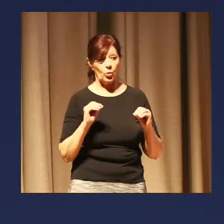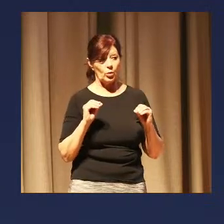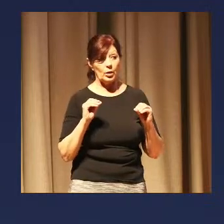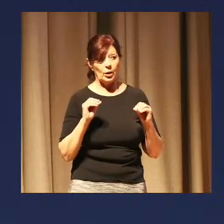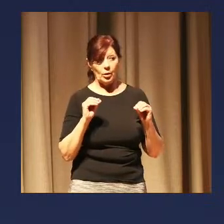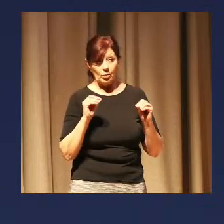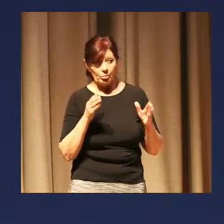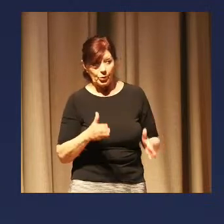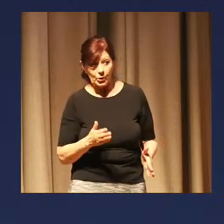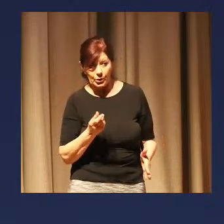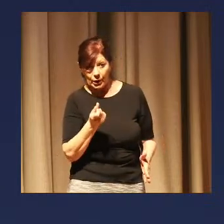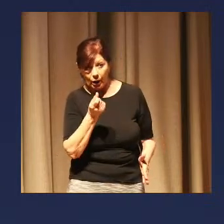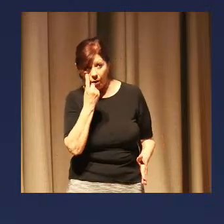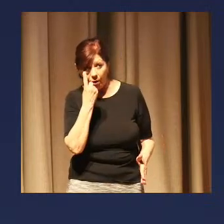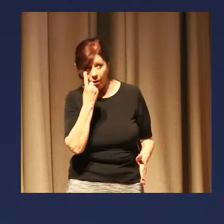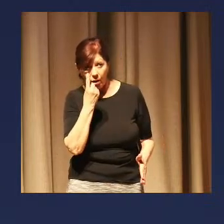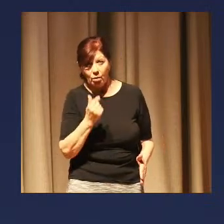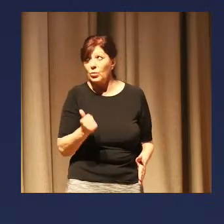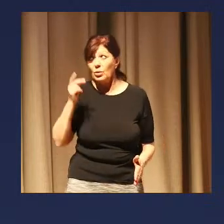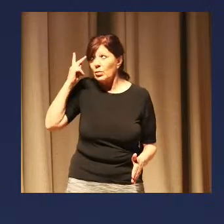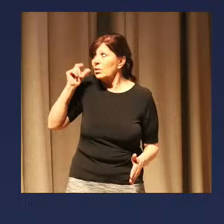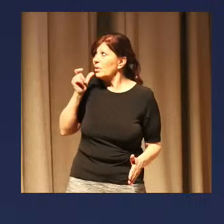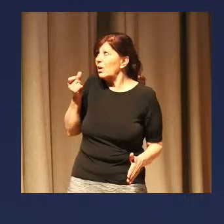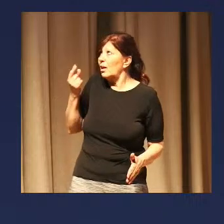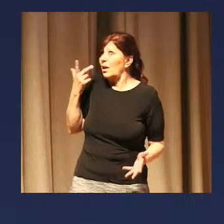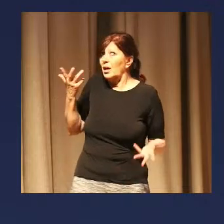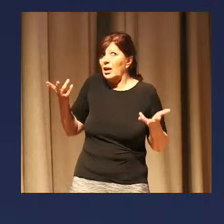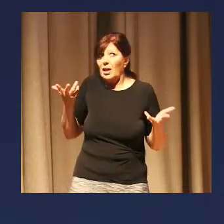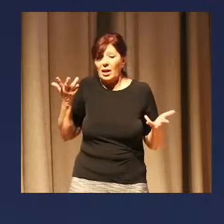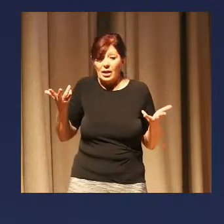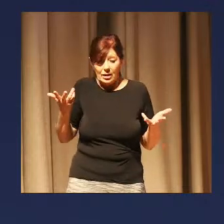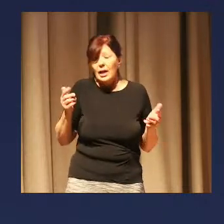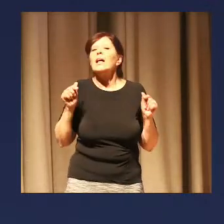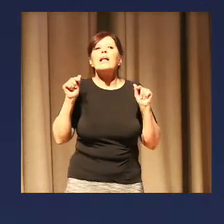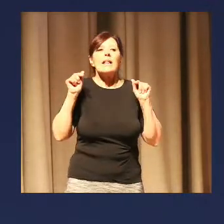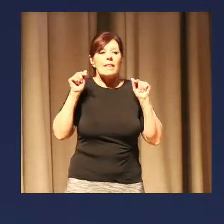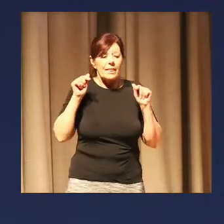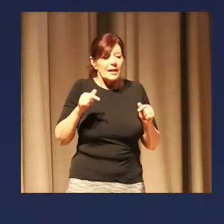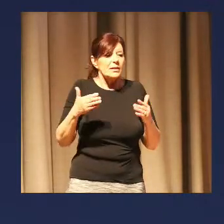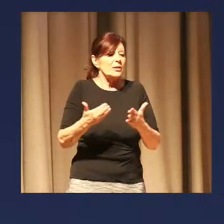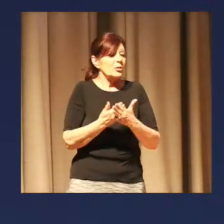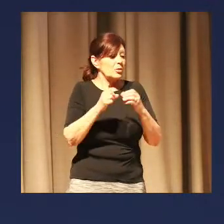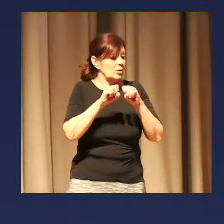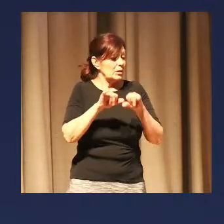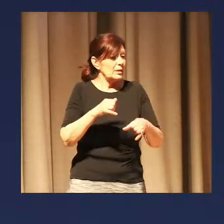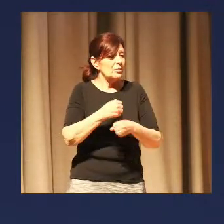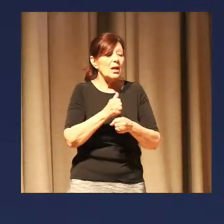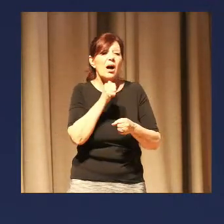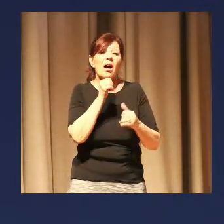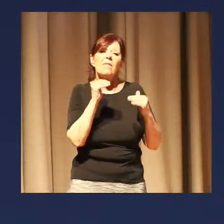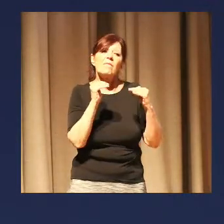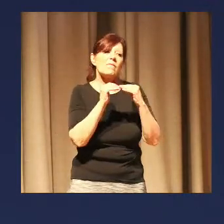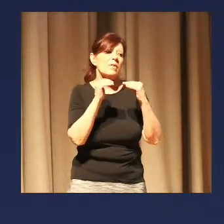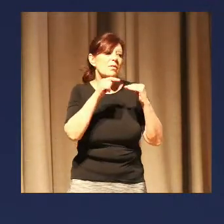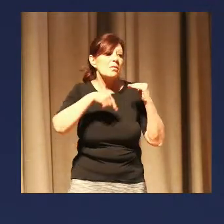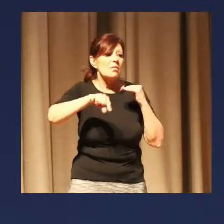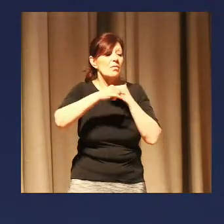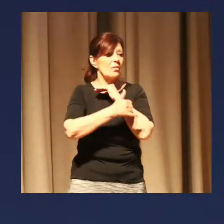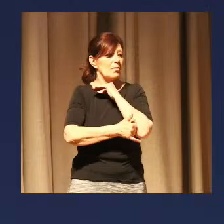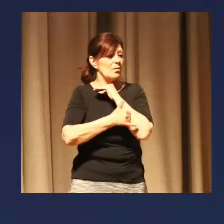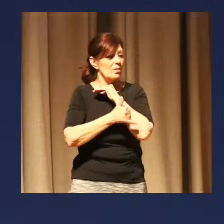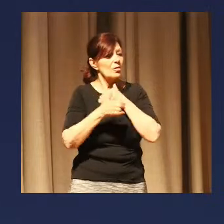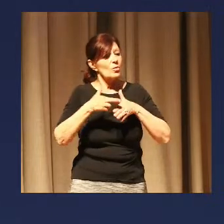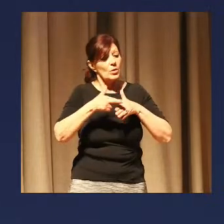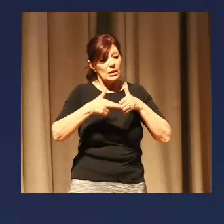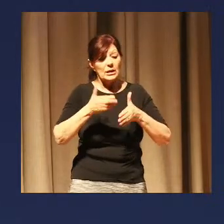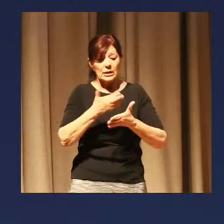understands, and most elected officials don't either. This balkanized system creates unfairness across the county, resulting in